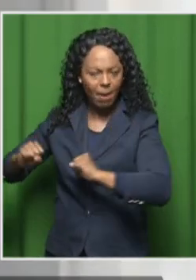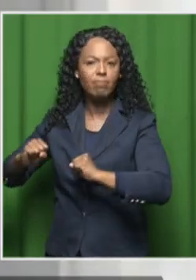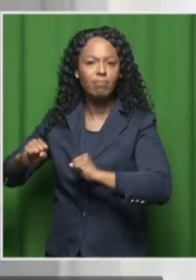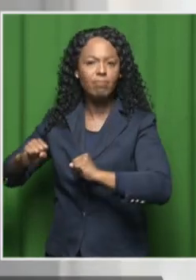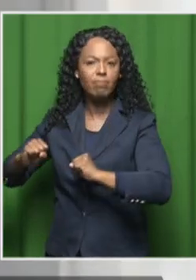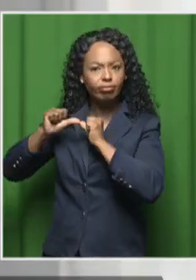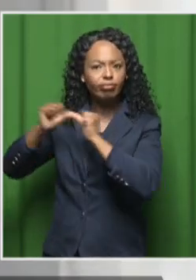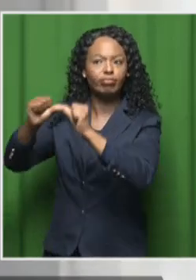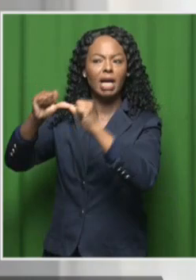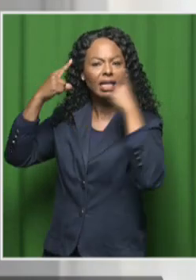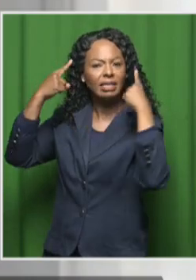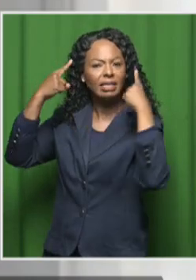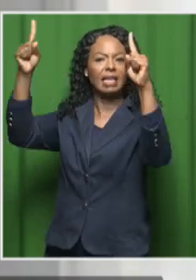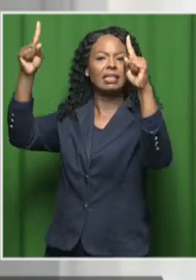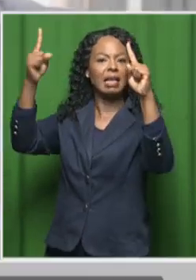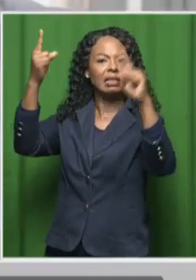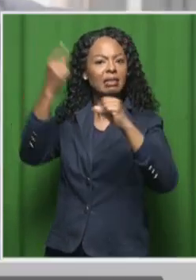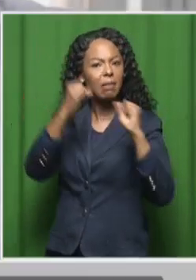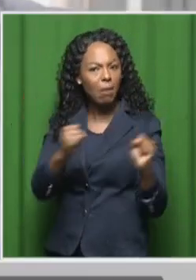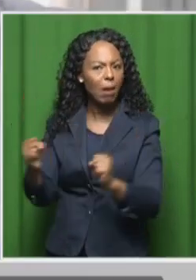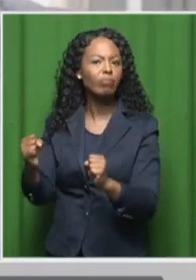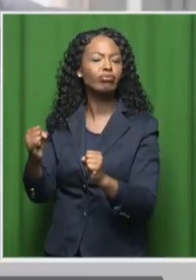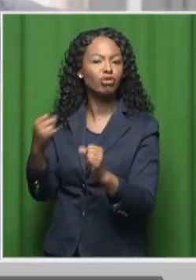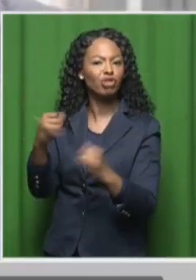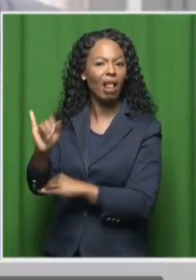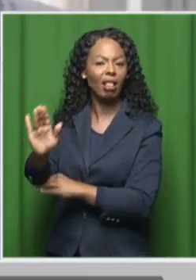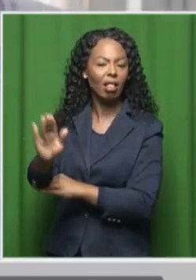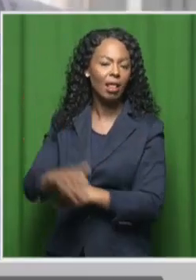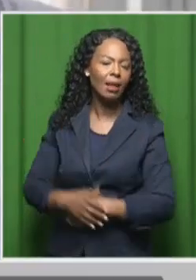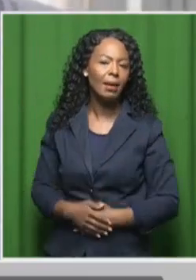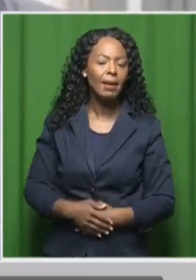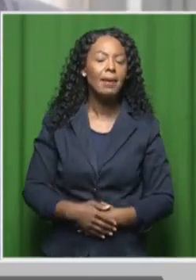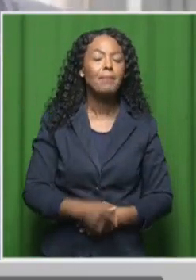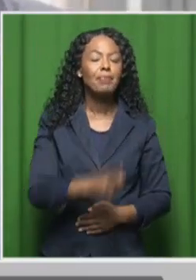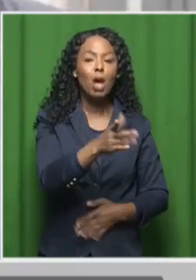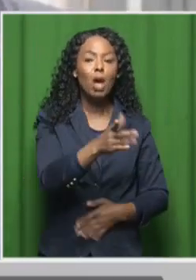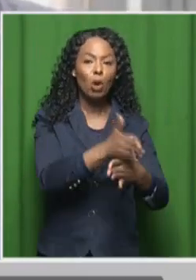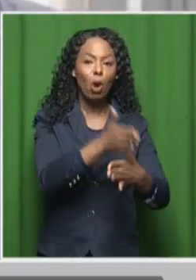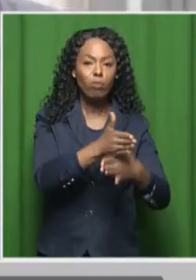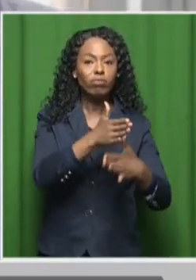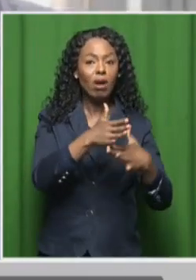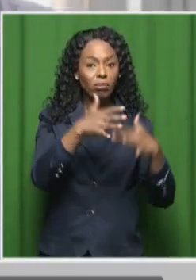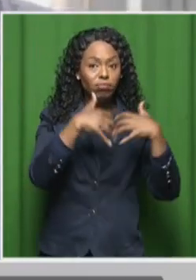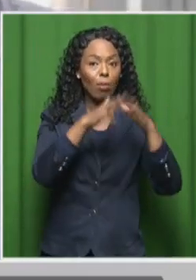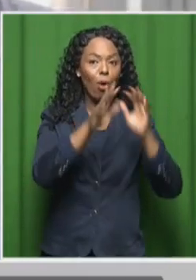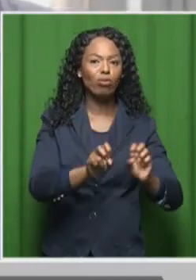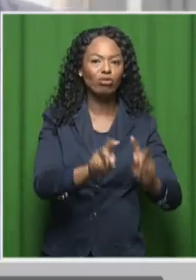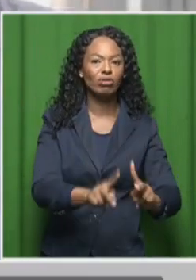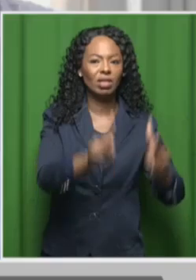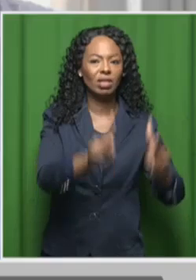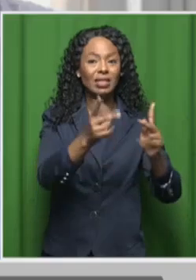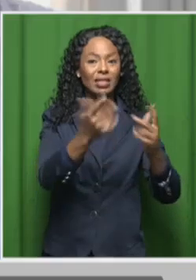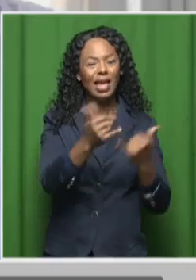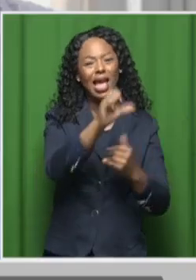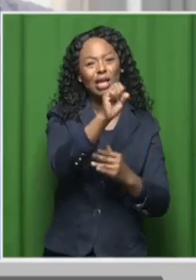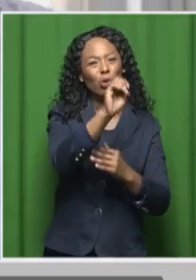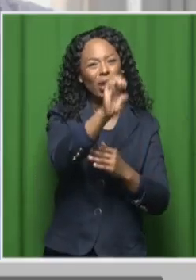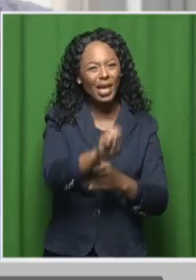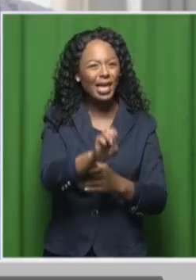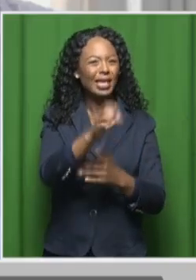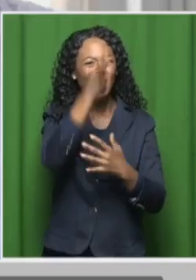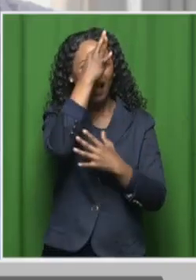more successful. Well, Zweli, you're speaking about job creation. I mean, there's a spotlight on the state of our SOEs,